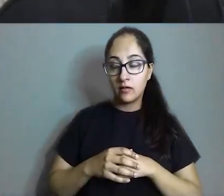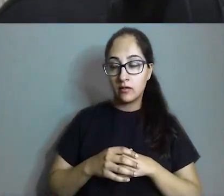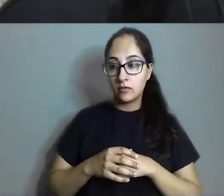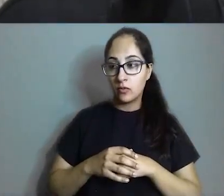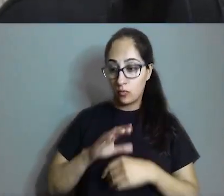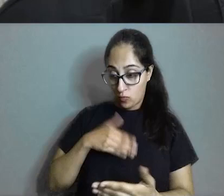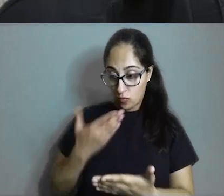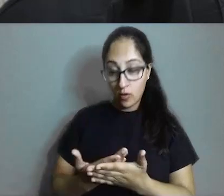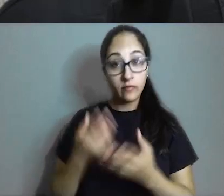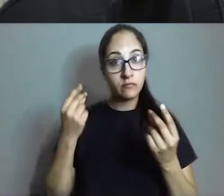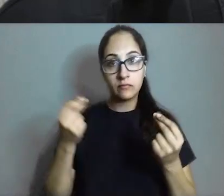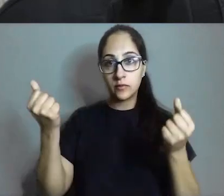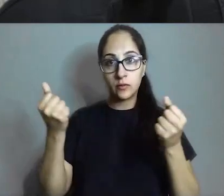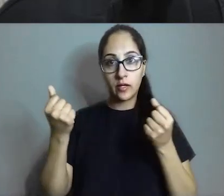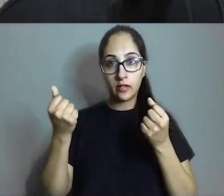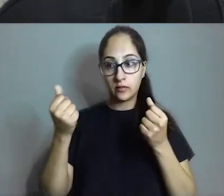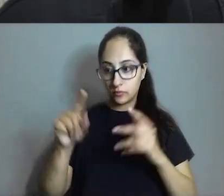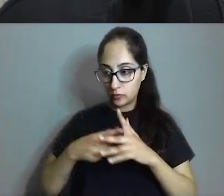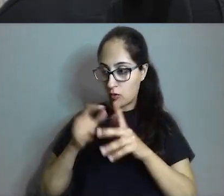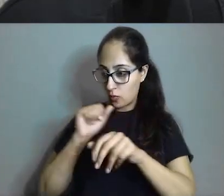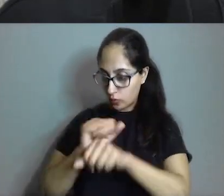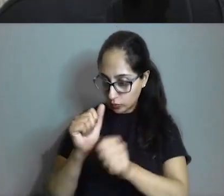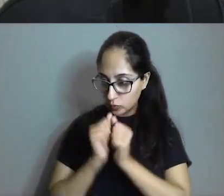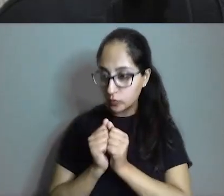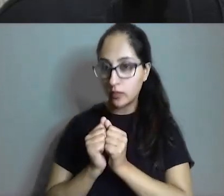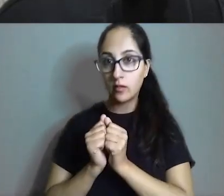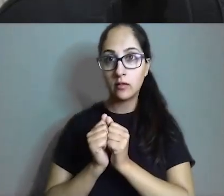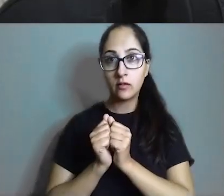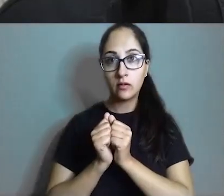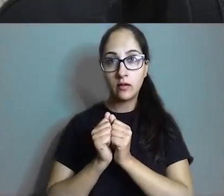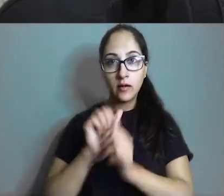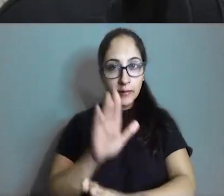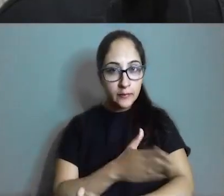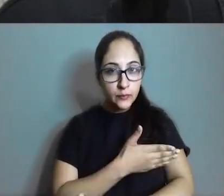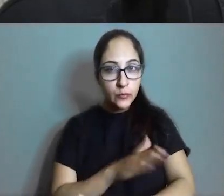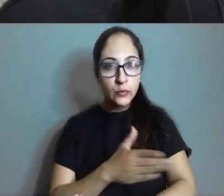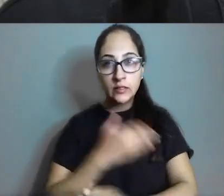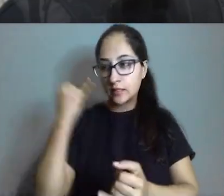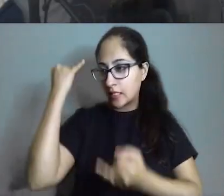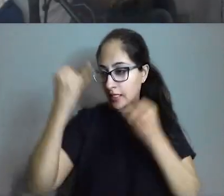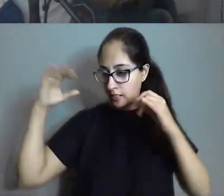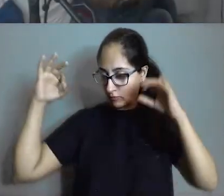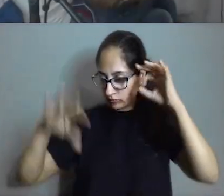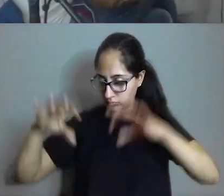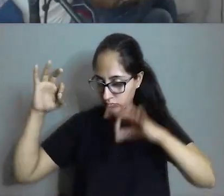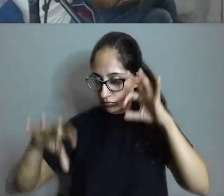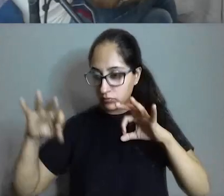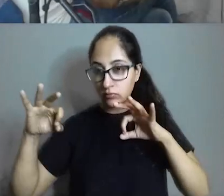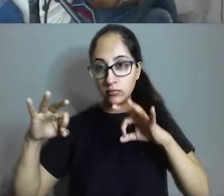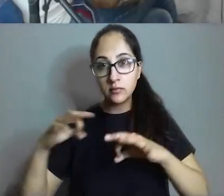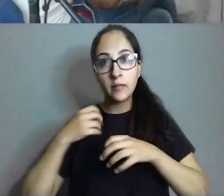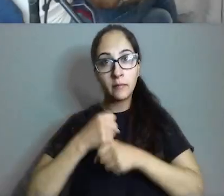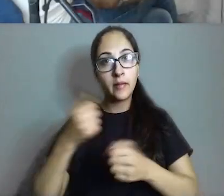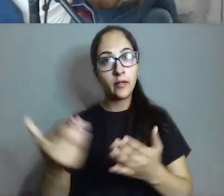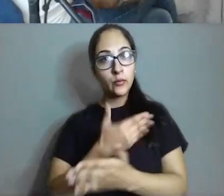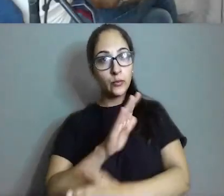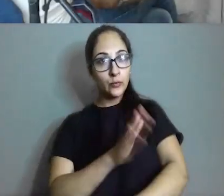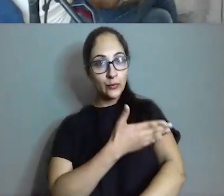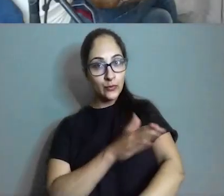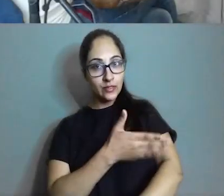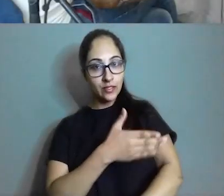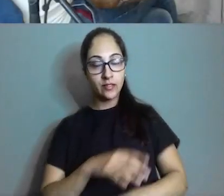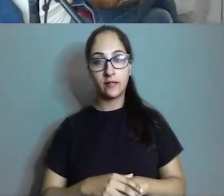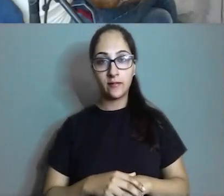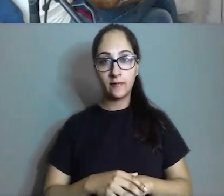needing at the same time to open up as soon as possible so that we could start working together and creating a